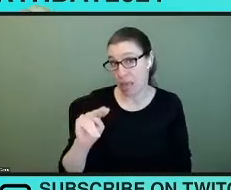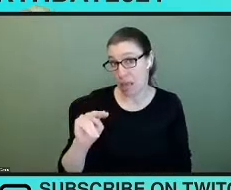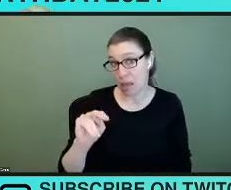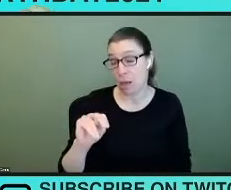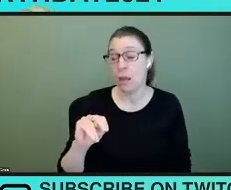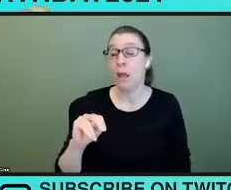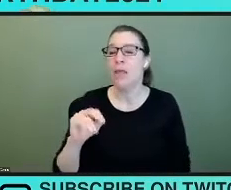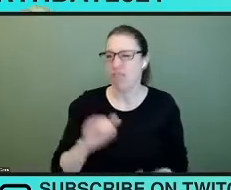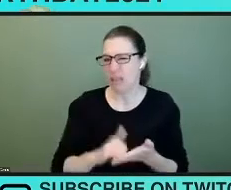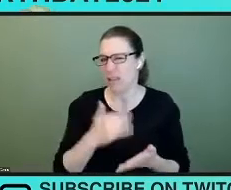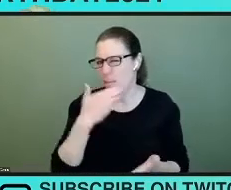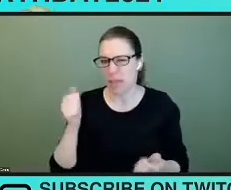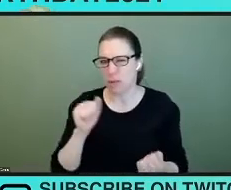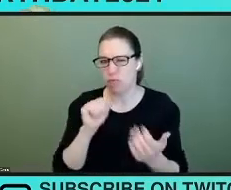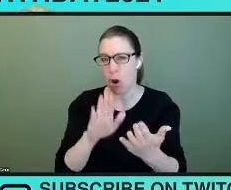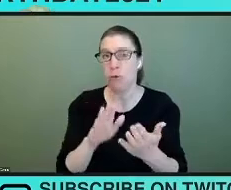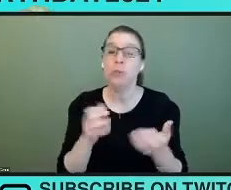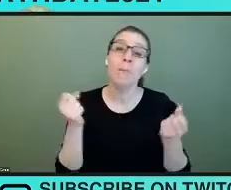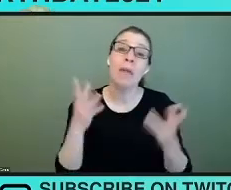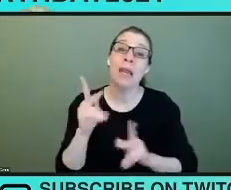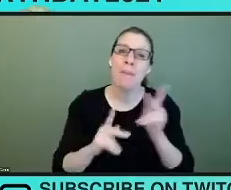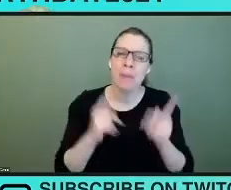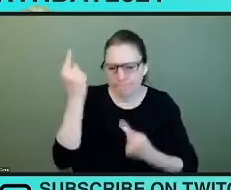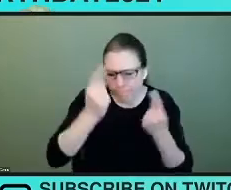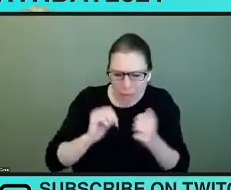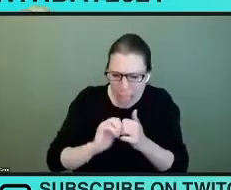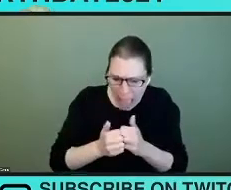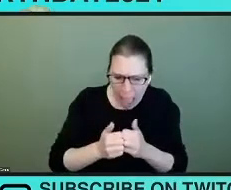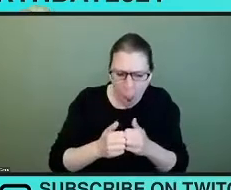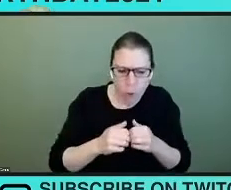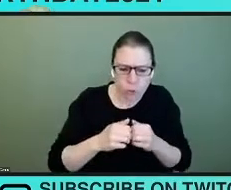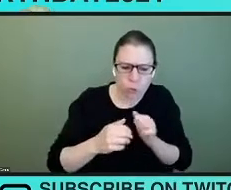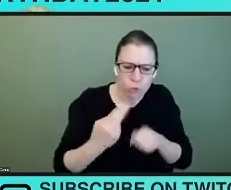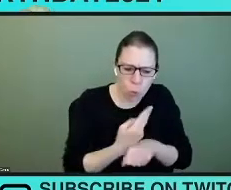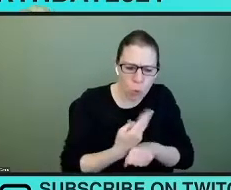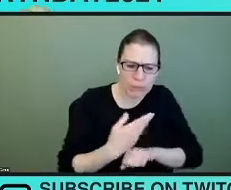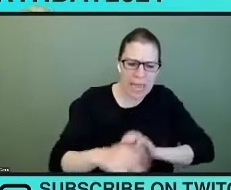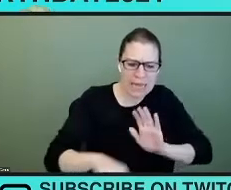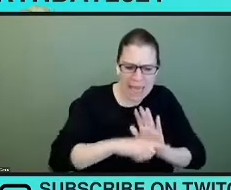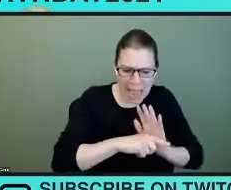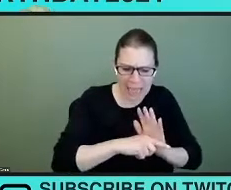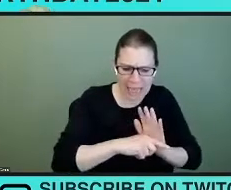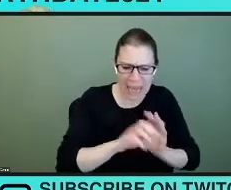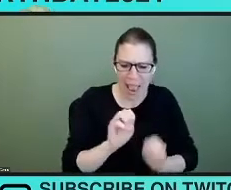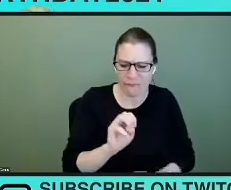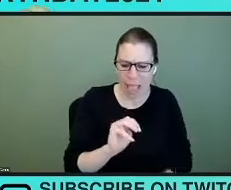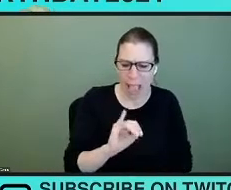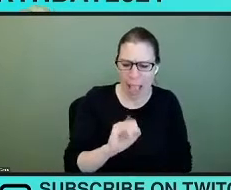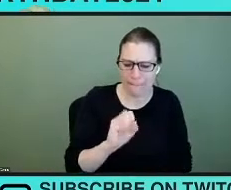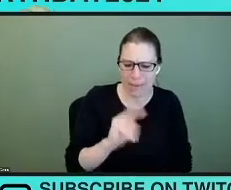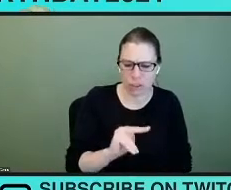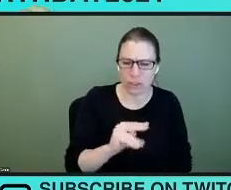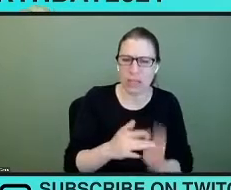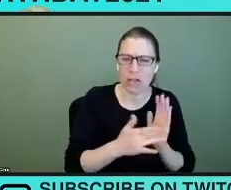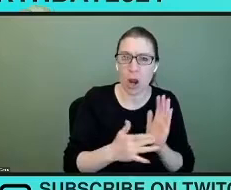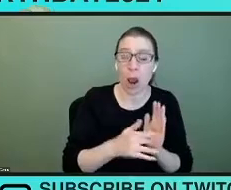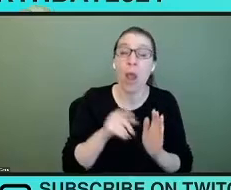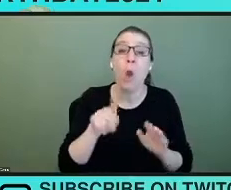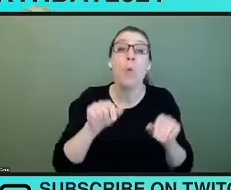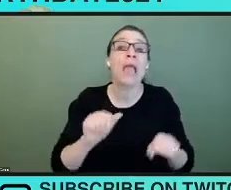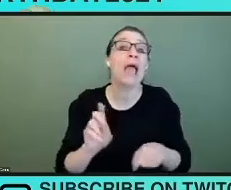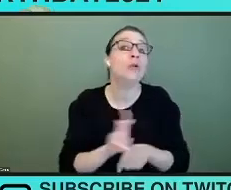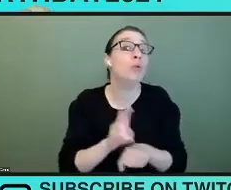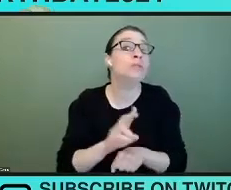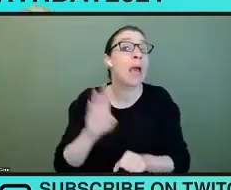into different ways of doing negative emission technologies. You can go through biological pathway because plants are doing really great